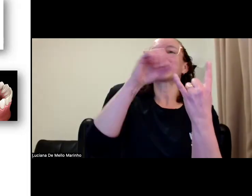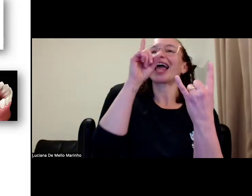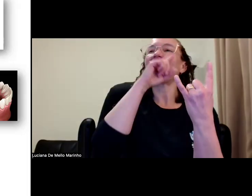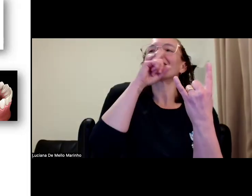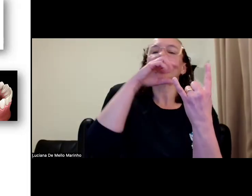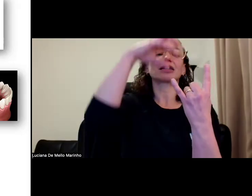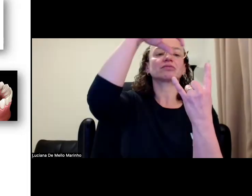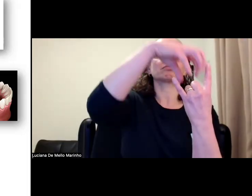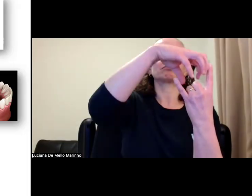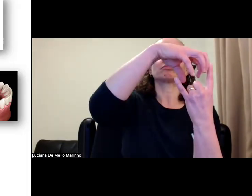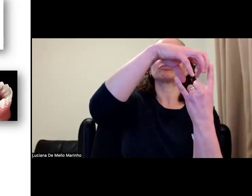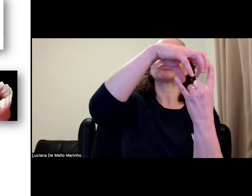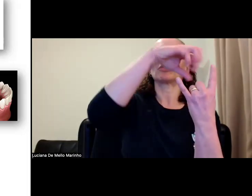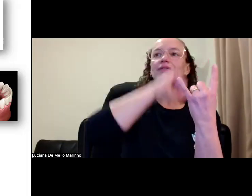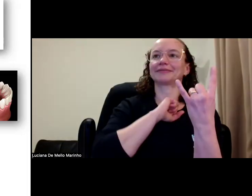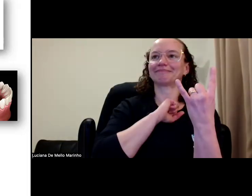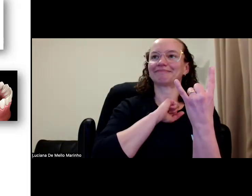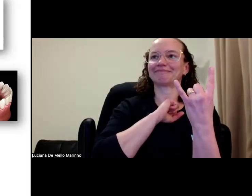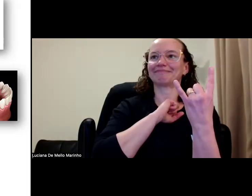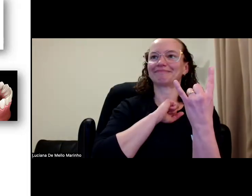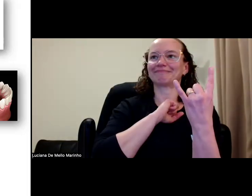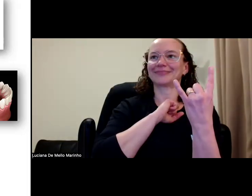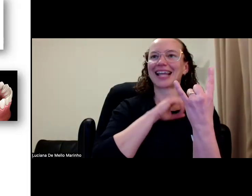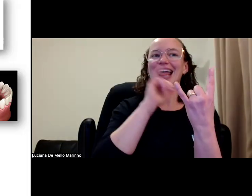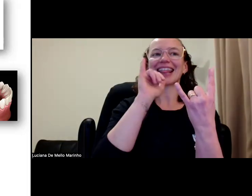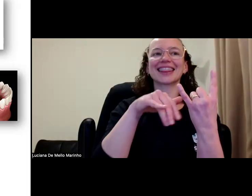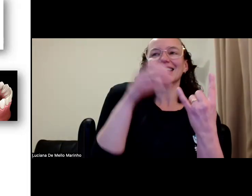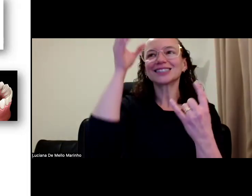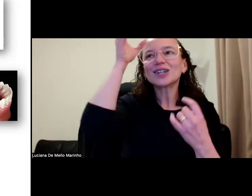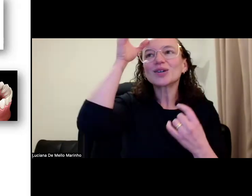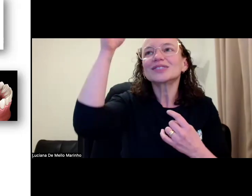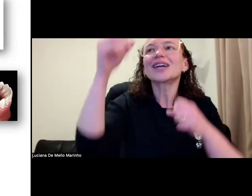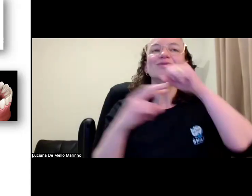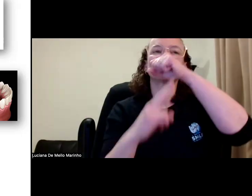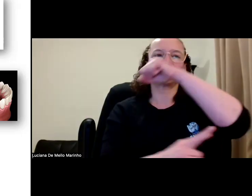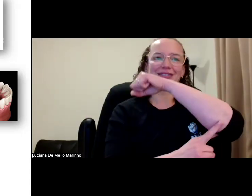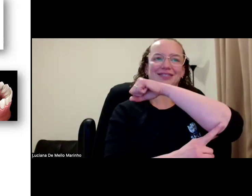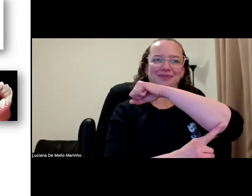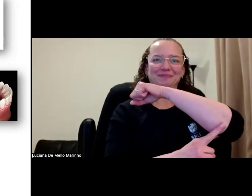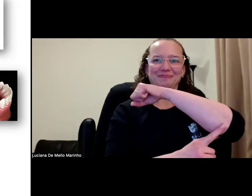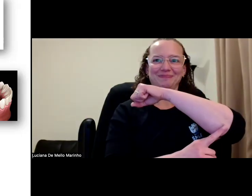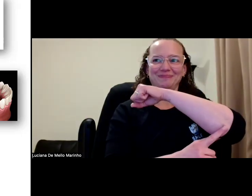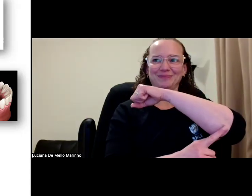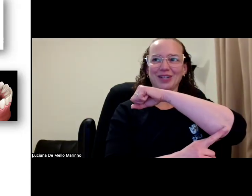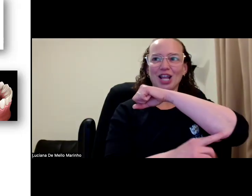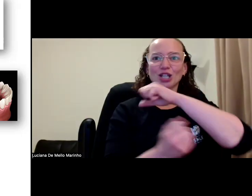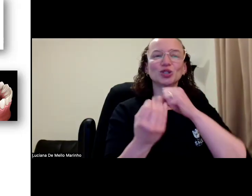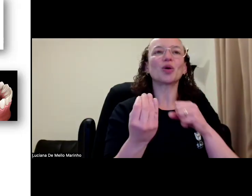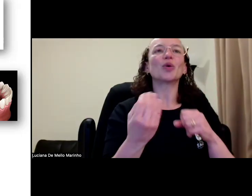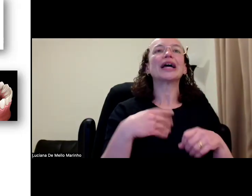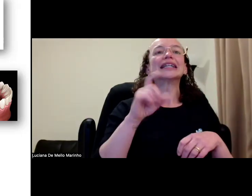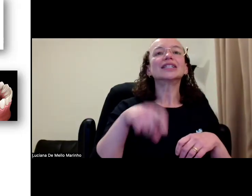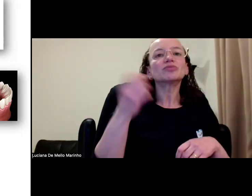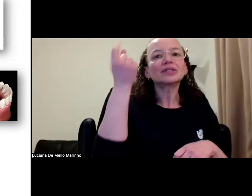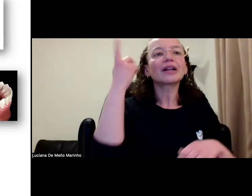Crown, crown, and then fake right here. That's the concept of a bridge.